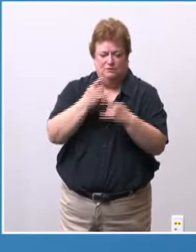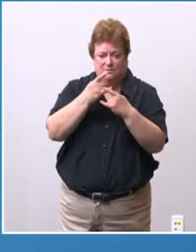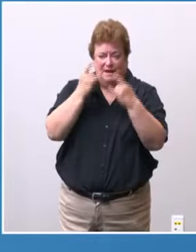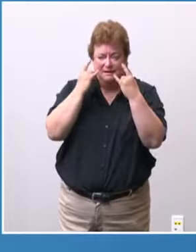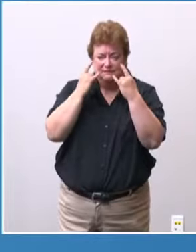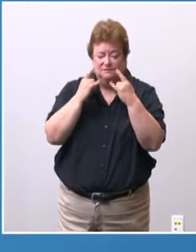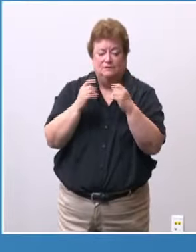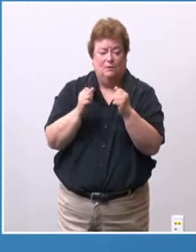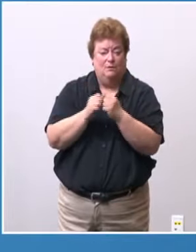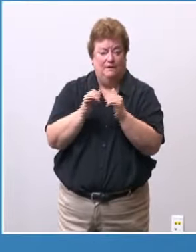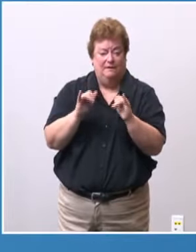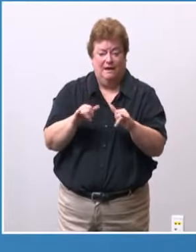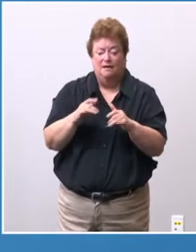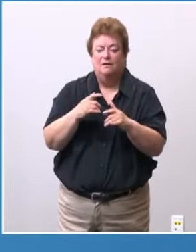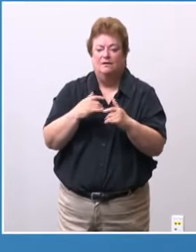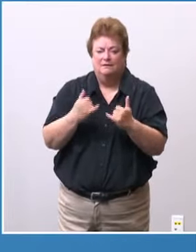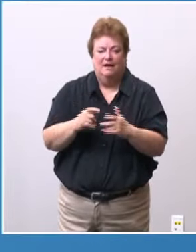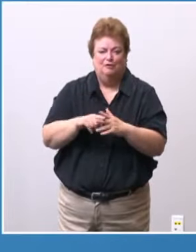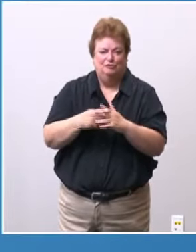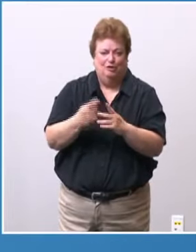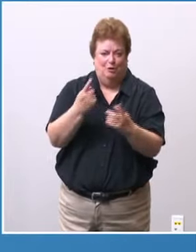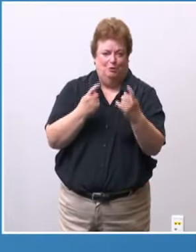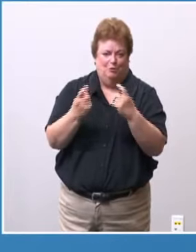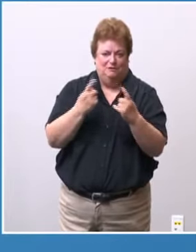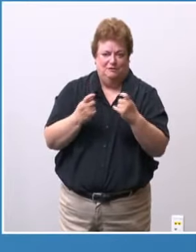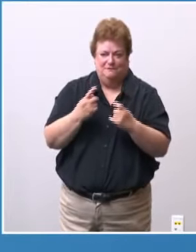that, we'll take any questions.